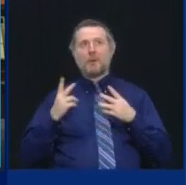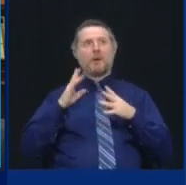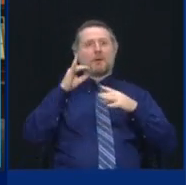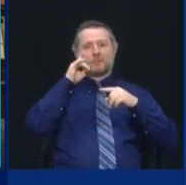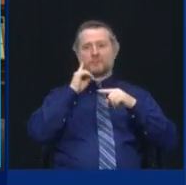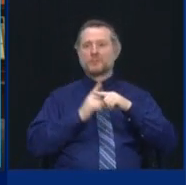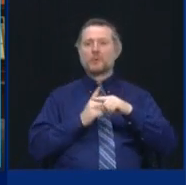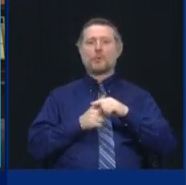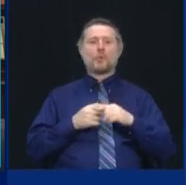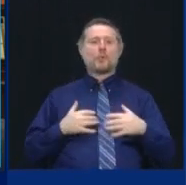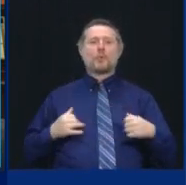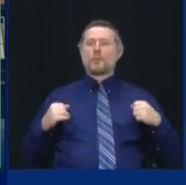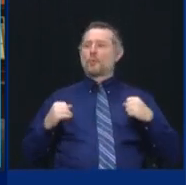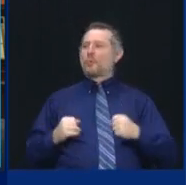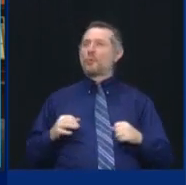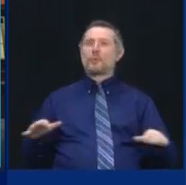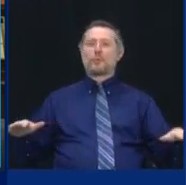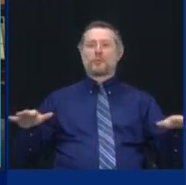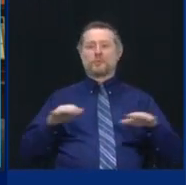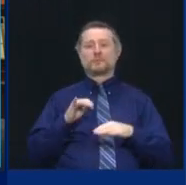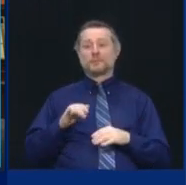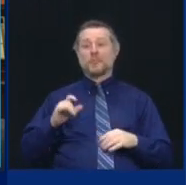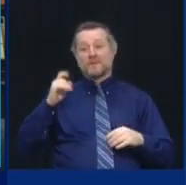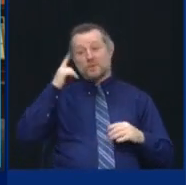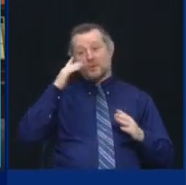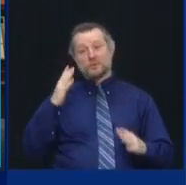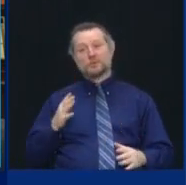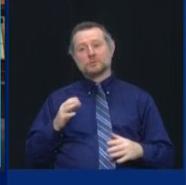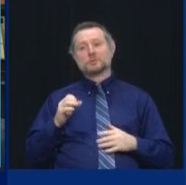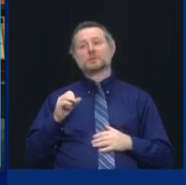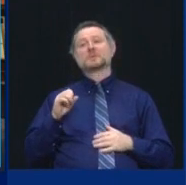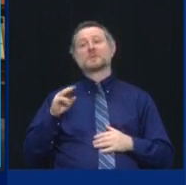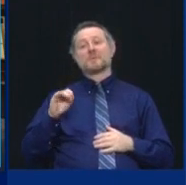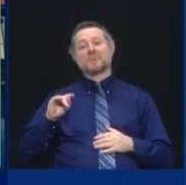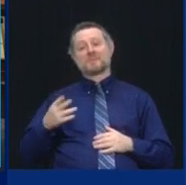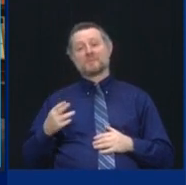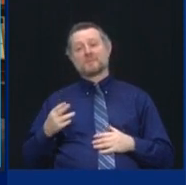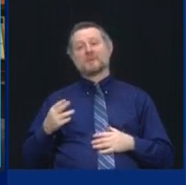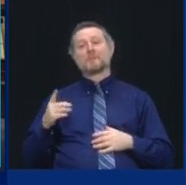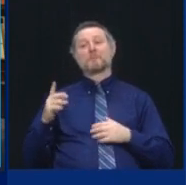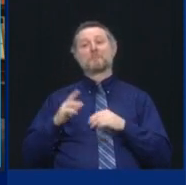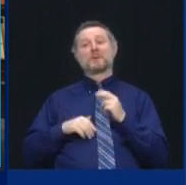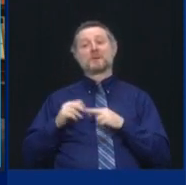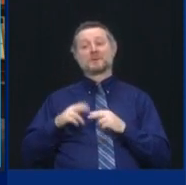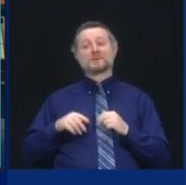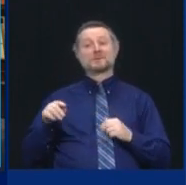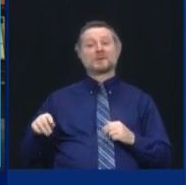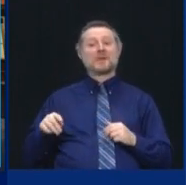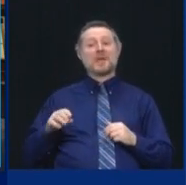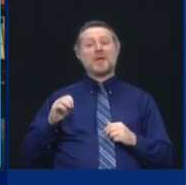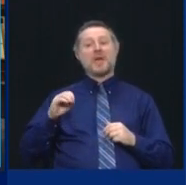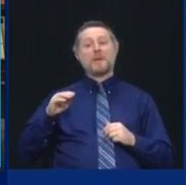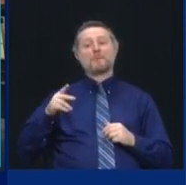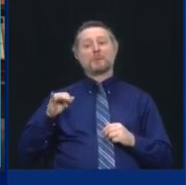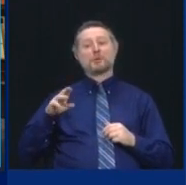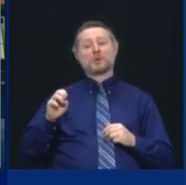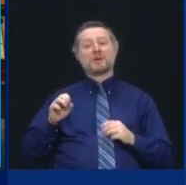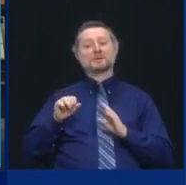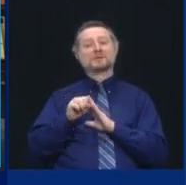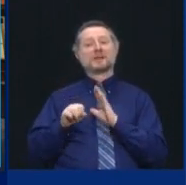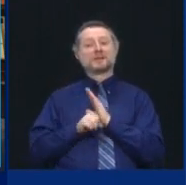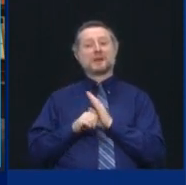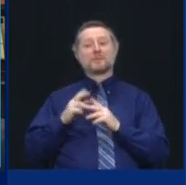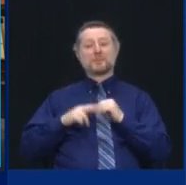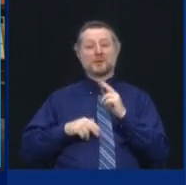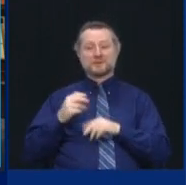Why did Governor Smith build the Empire State Building? In the middle of the Great Depression, that's when you're gonna build the tallest building? Of course